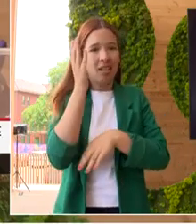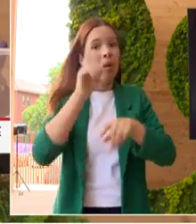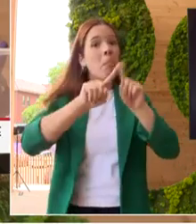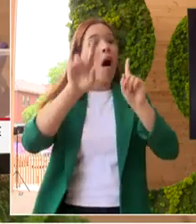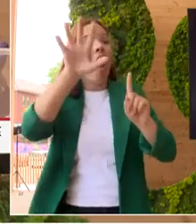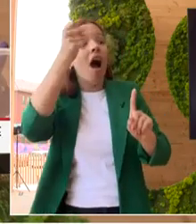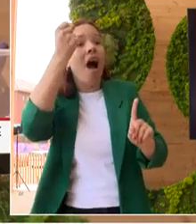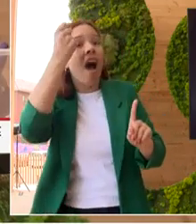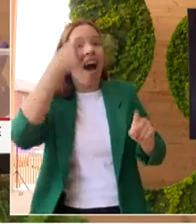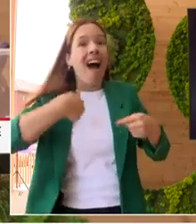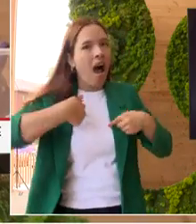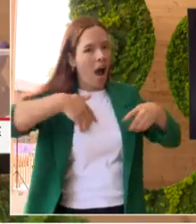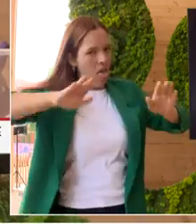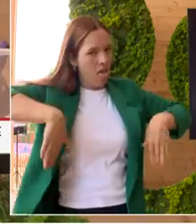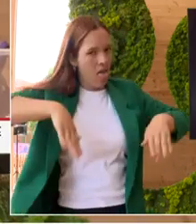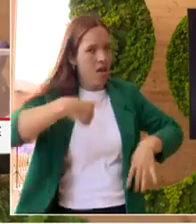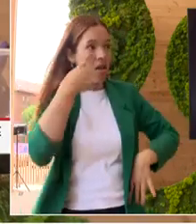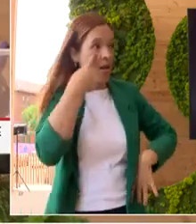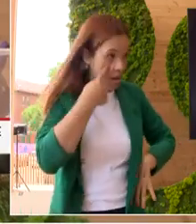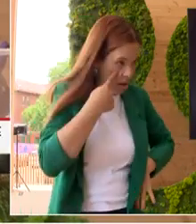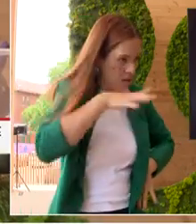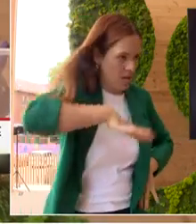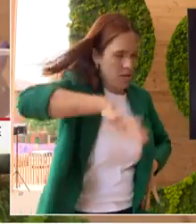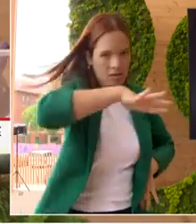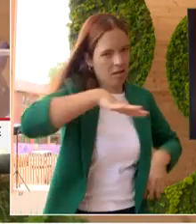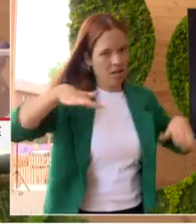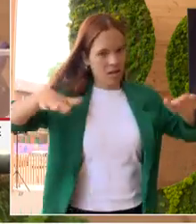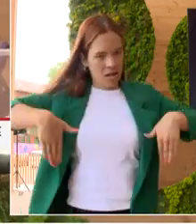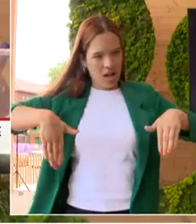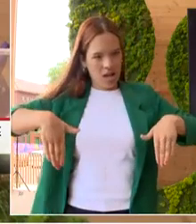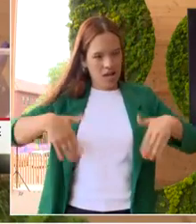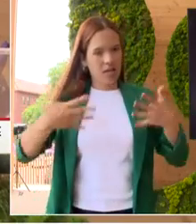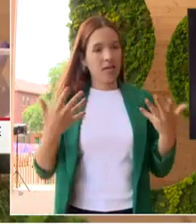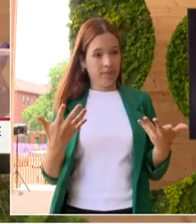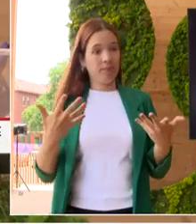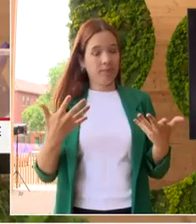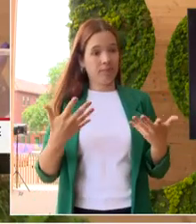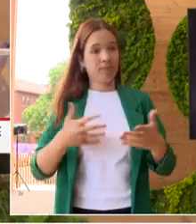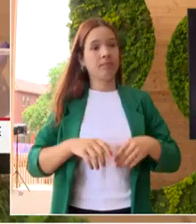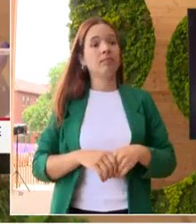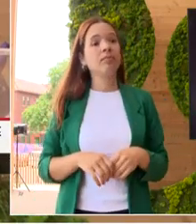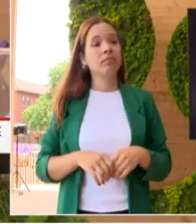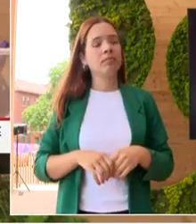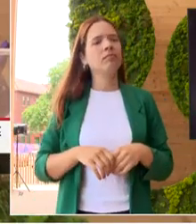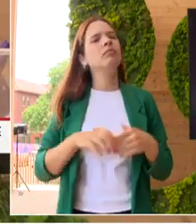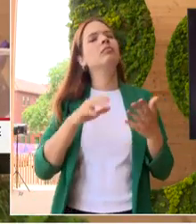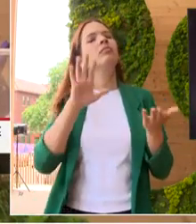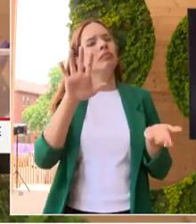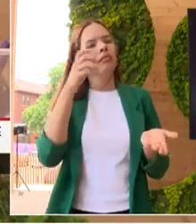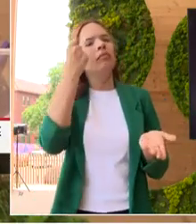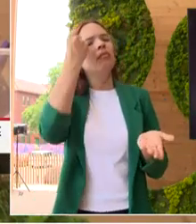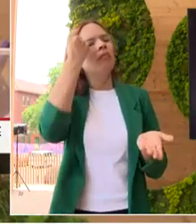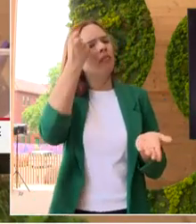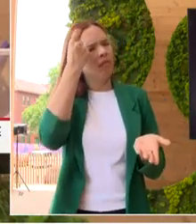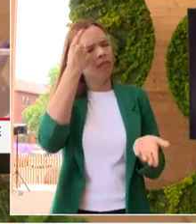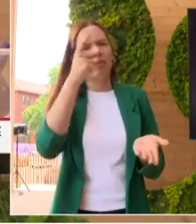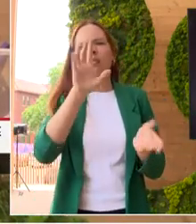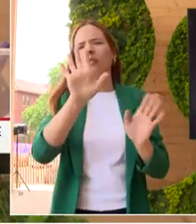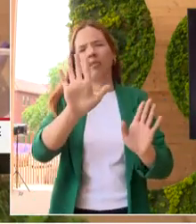but let me say that it is a great honor for me to stand